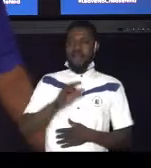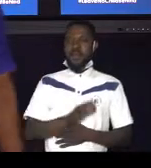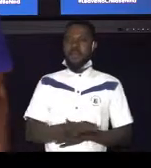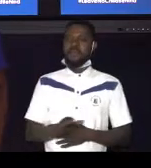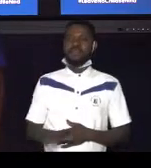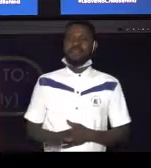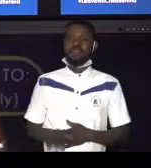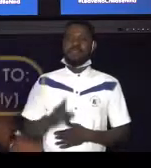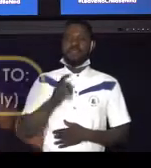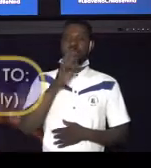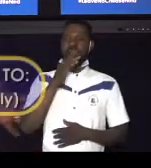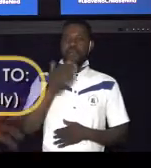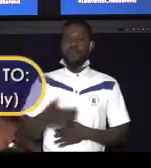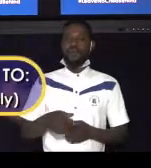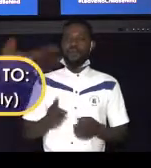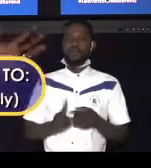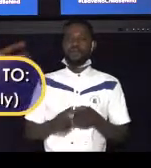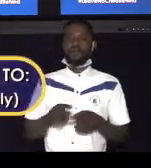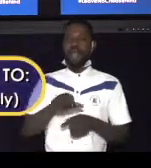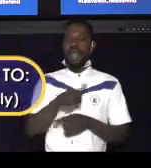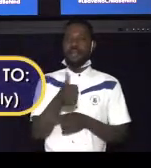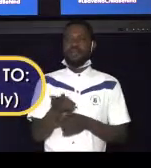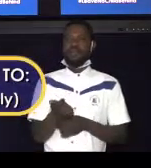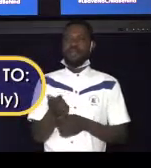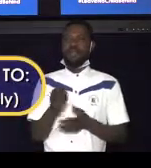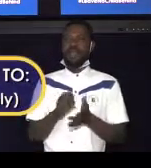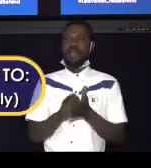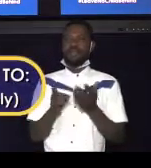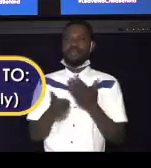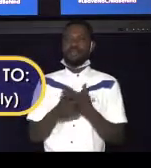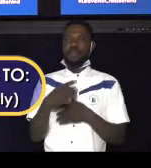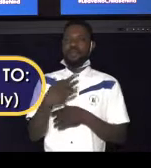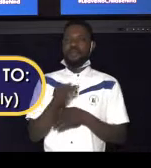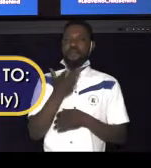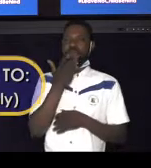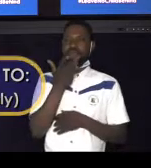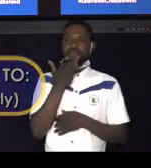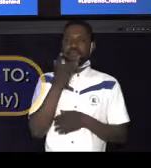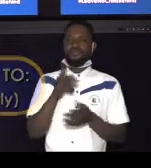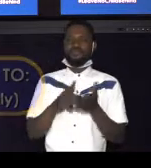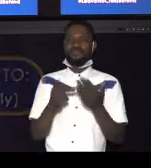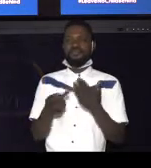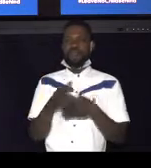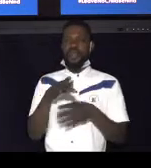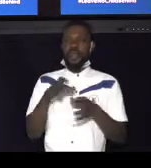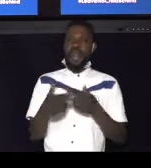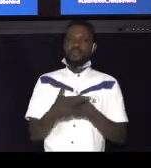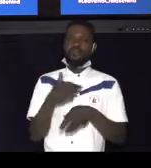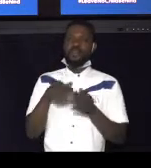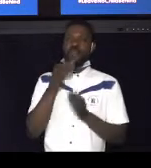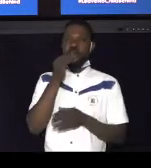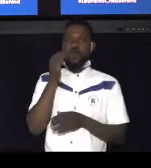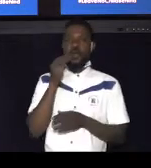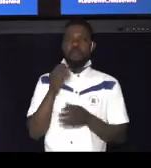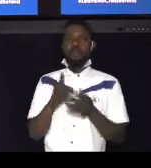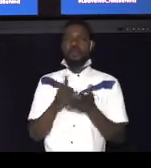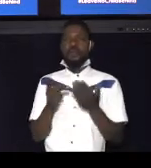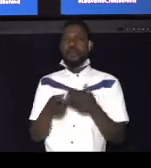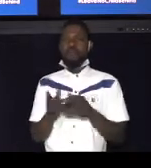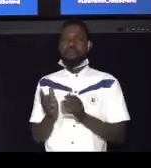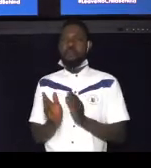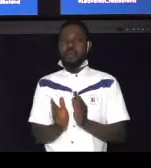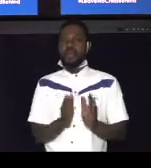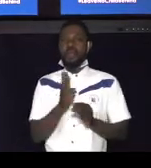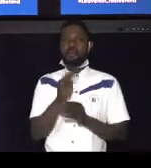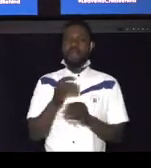Hello, pupils. You're welcome to another edition of your favorite program, The Classroom in Your Home, a program organized by Lagos